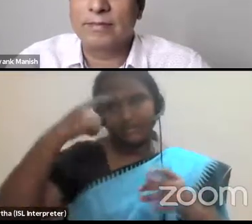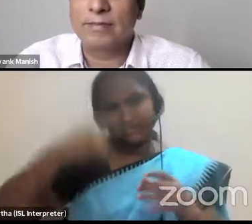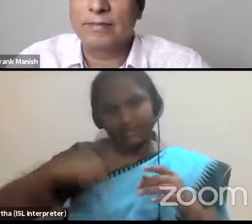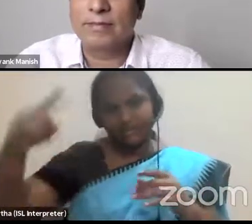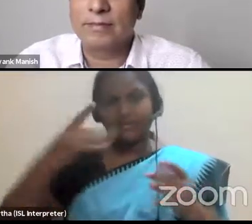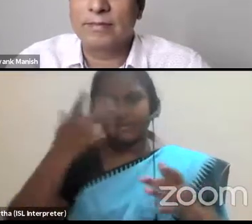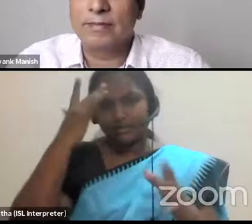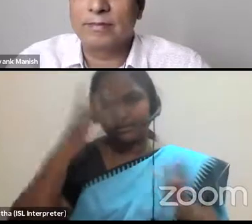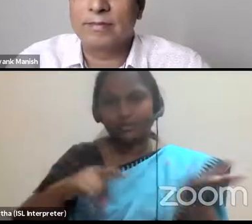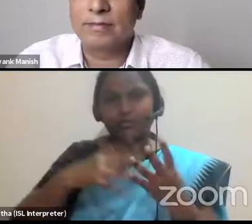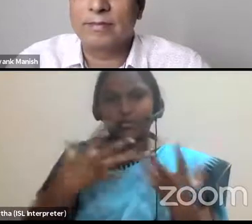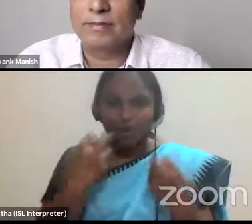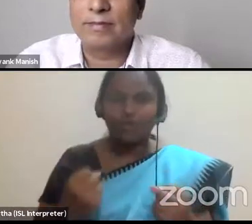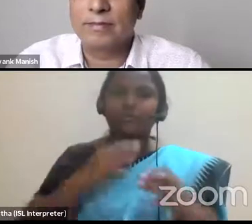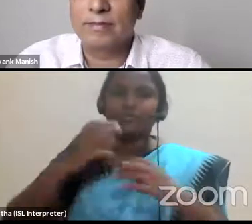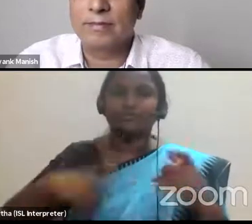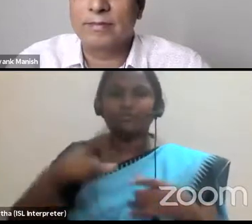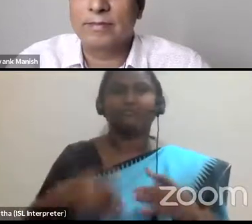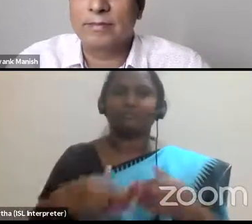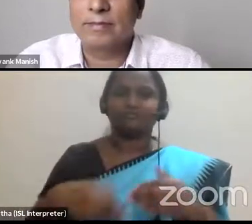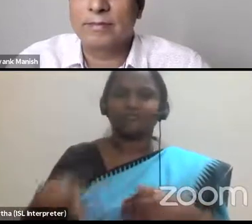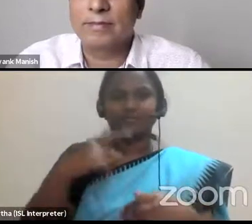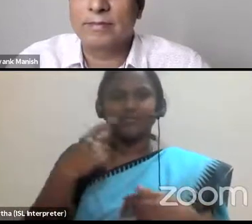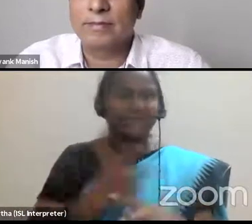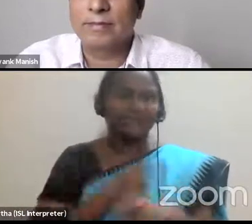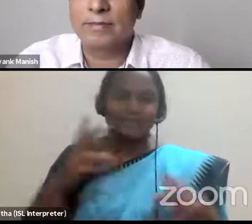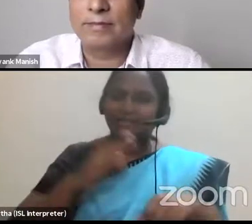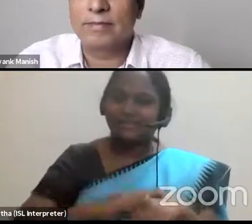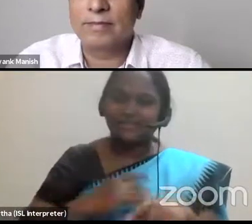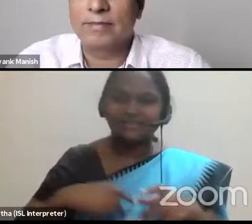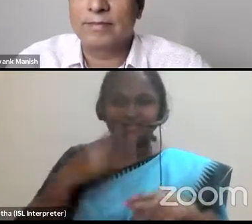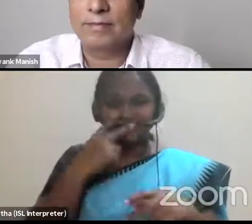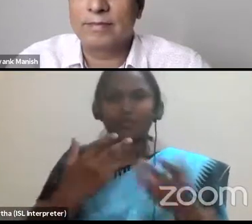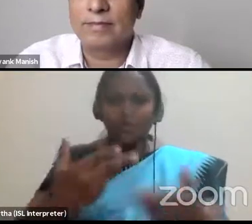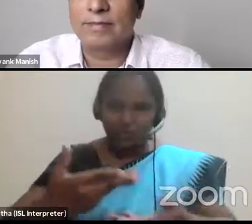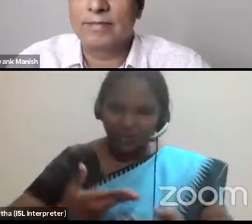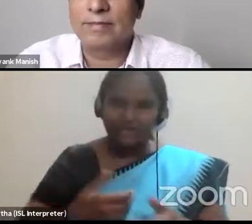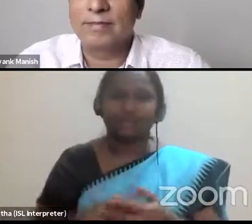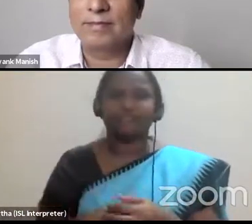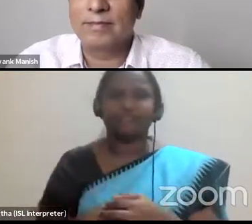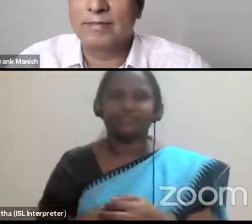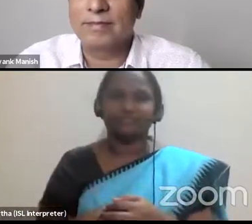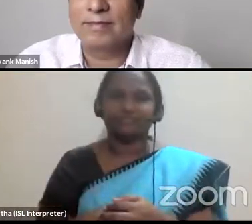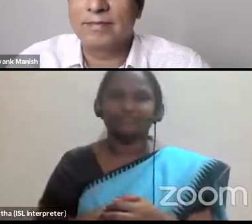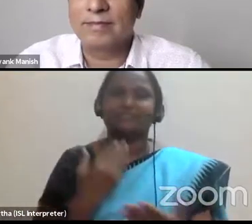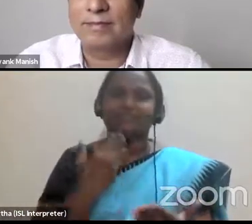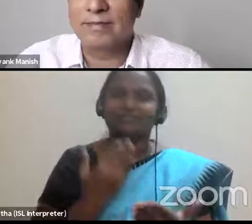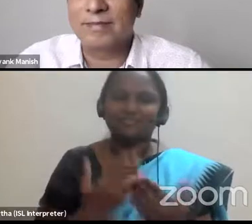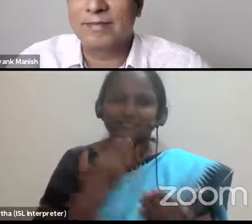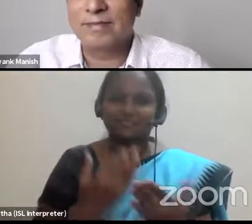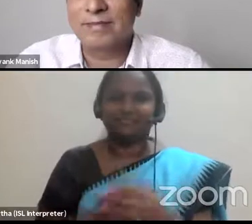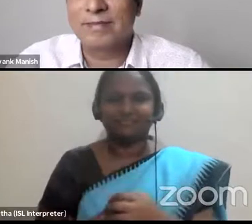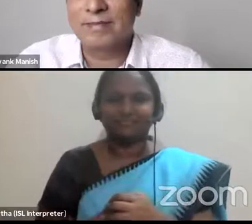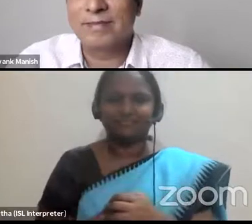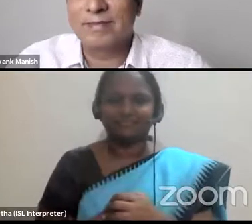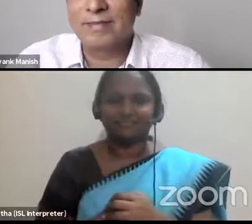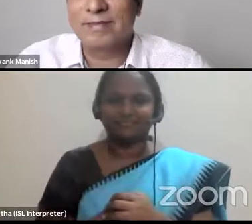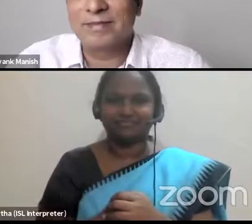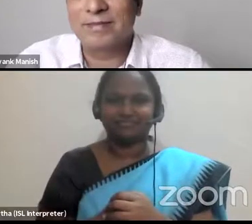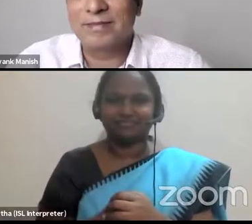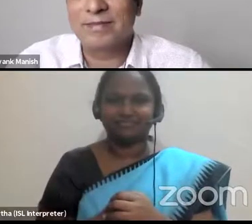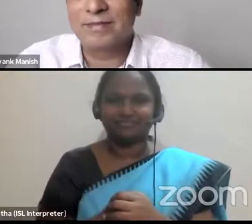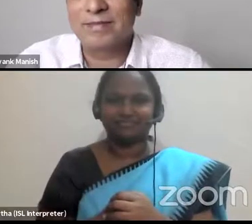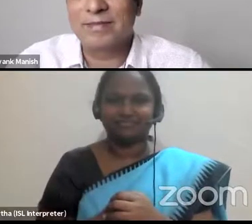journals and conferences to his credit. Very impressive, Shubhashis. Welcome. Thank you. Thank you, Ravi. Great. And I'm Mayank. proud to be this.